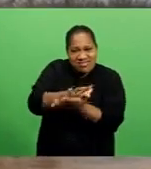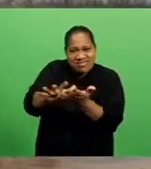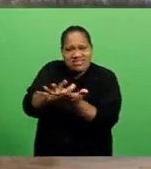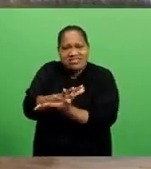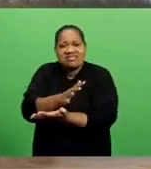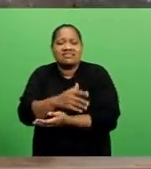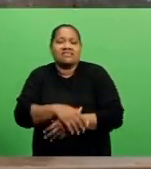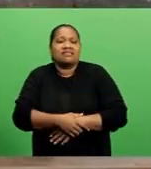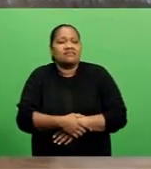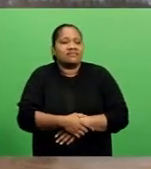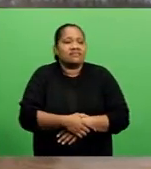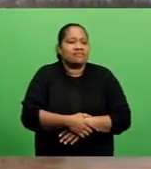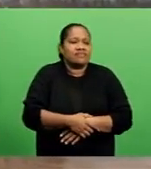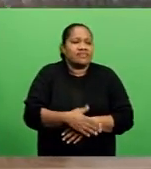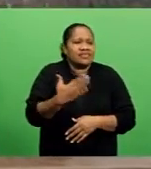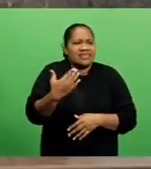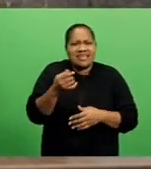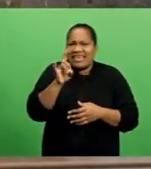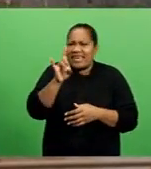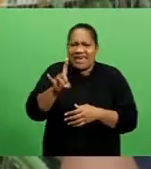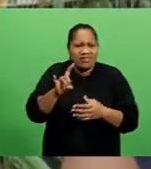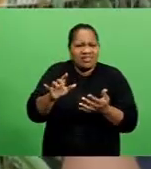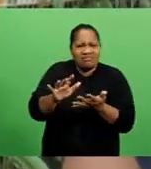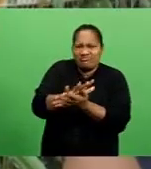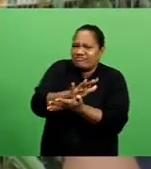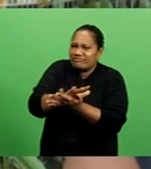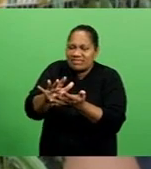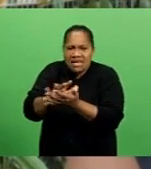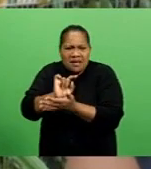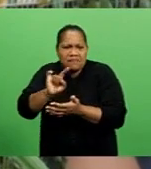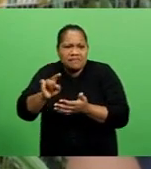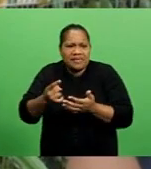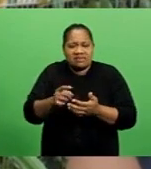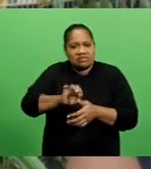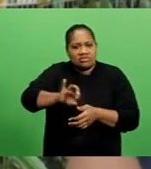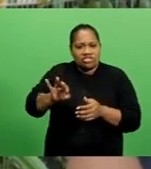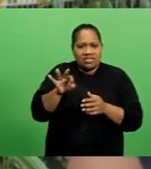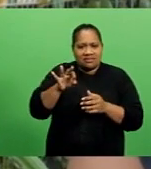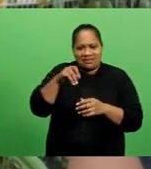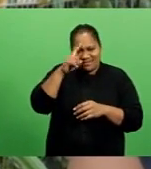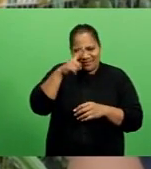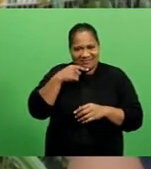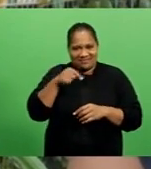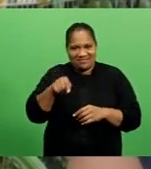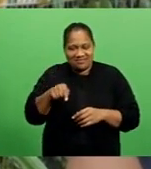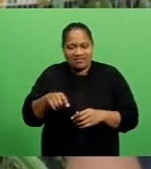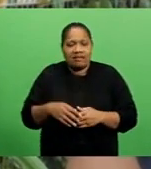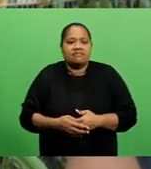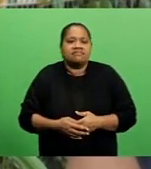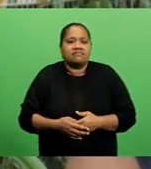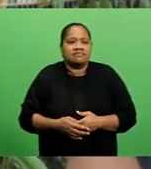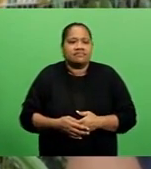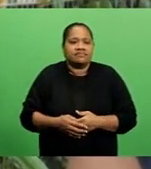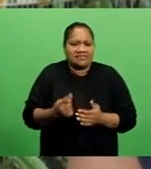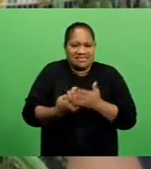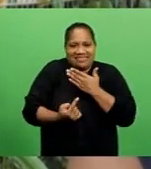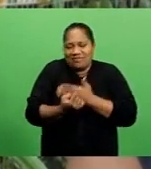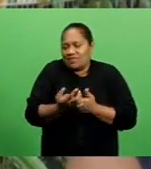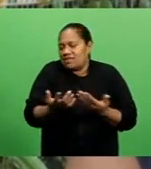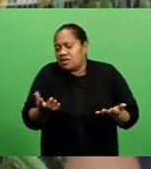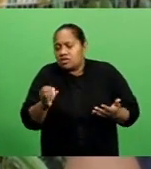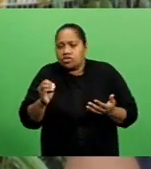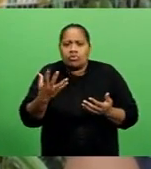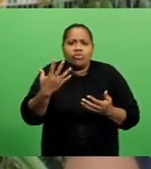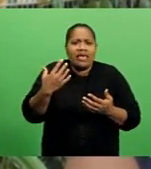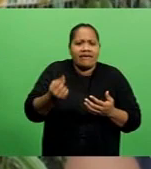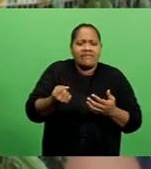carcasses of livestock, none so far. Health teams have completed carrying out the LTDD awareness in the cyclone affected